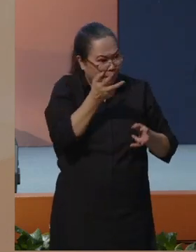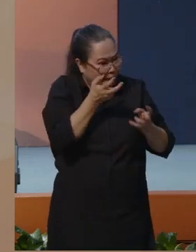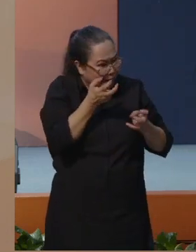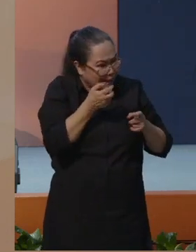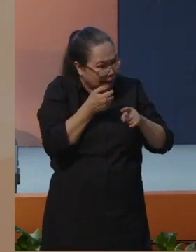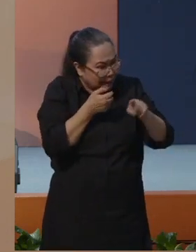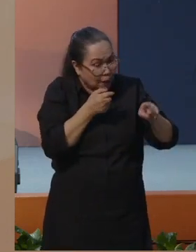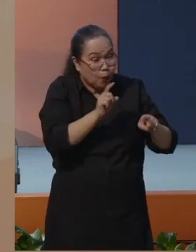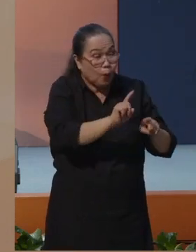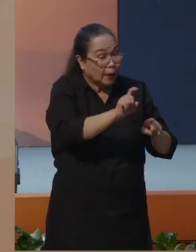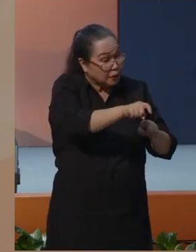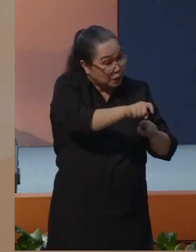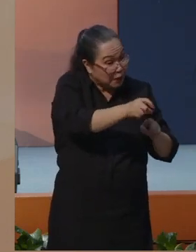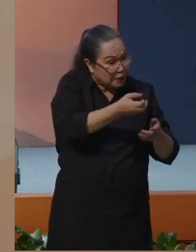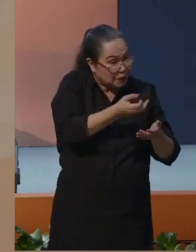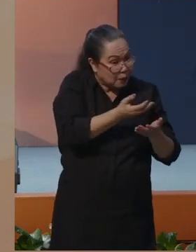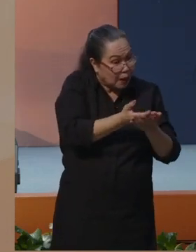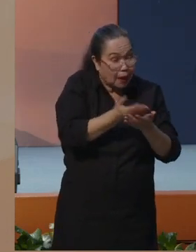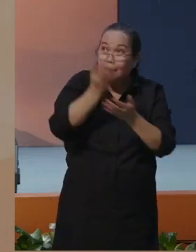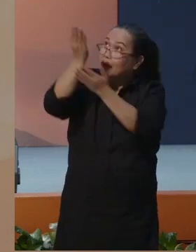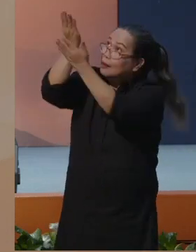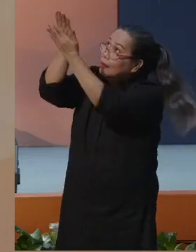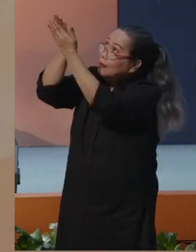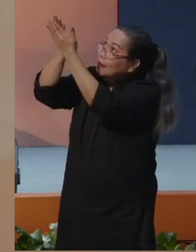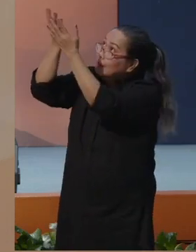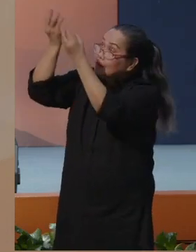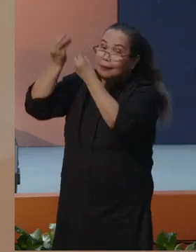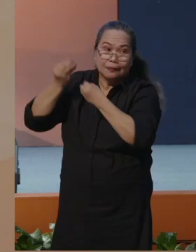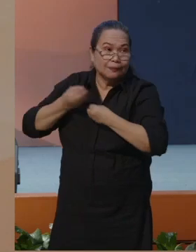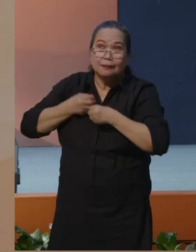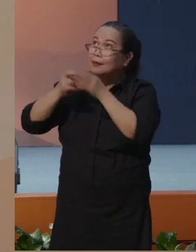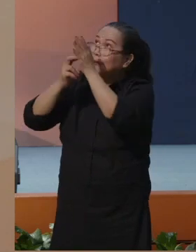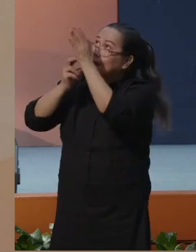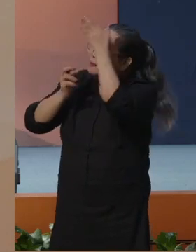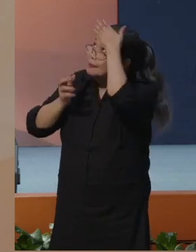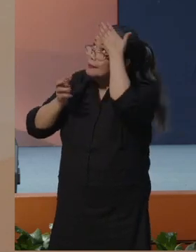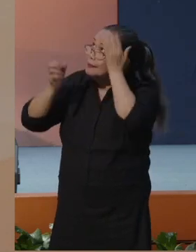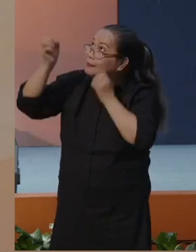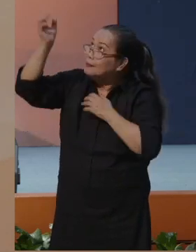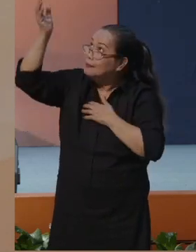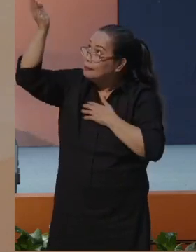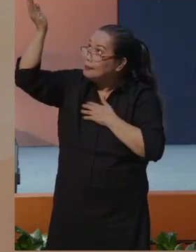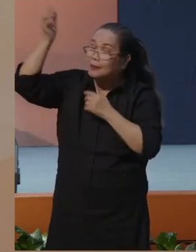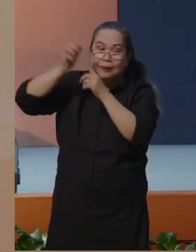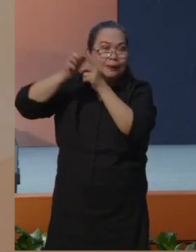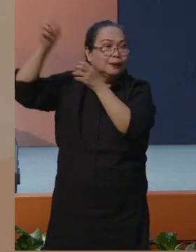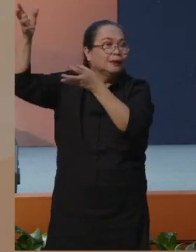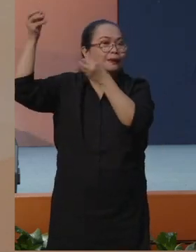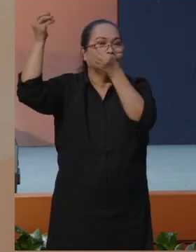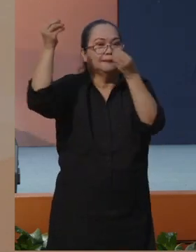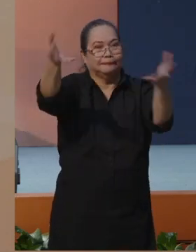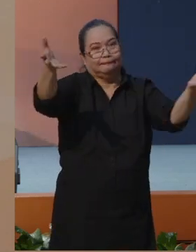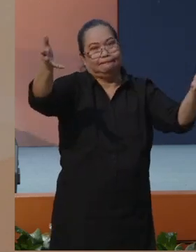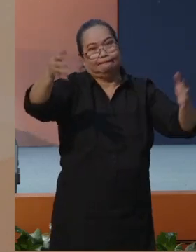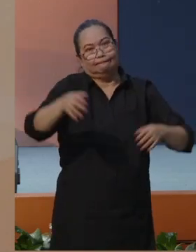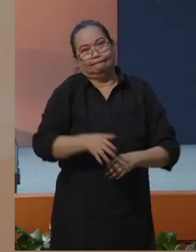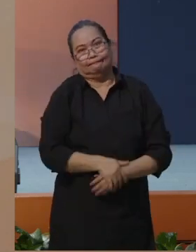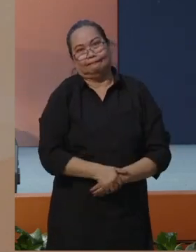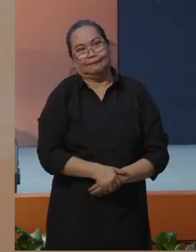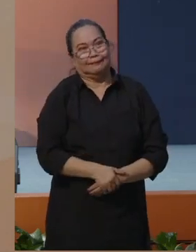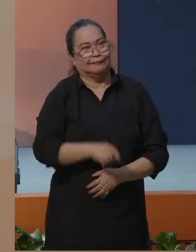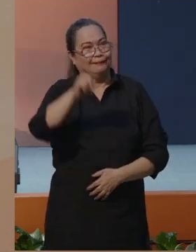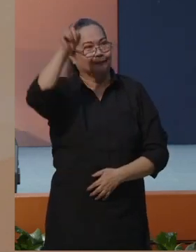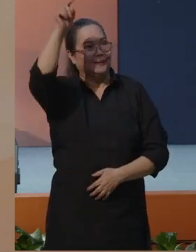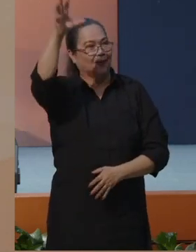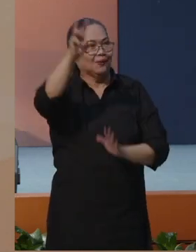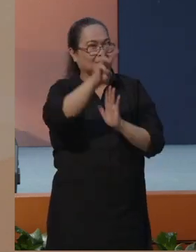whatever we ask, we know that we have the requests that we have asked of Him. Napakagandang